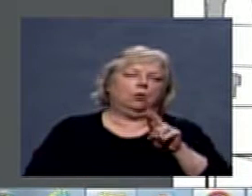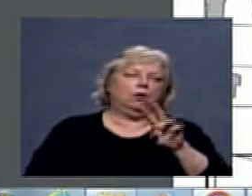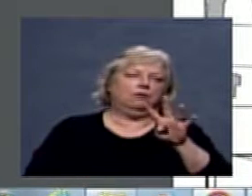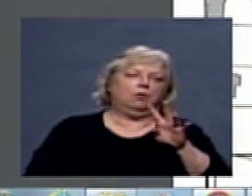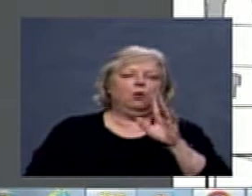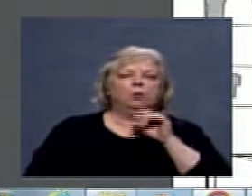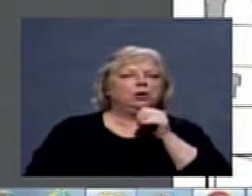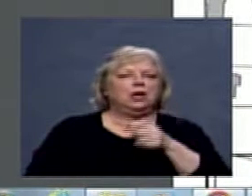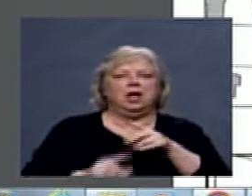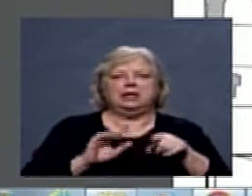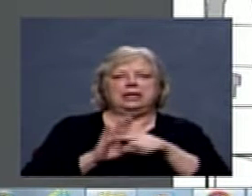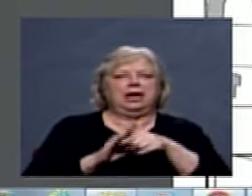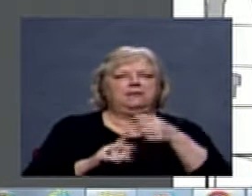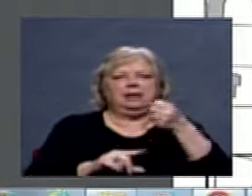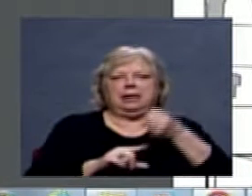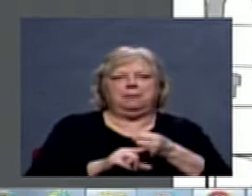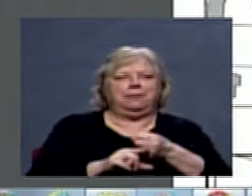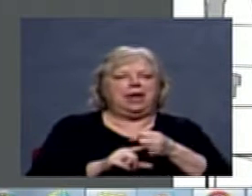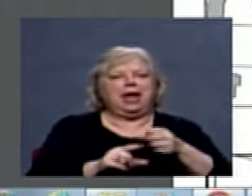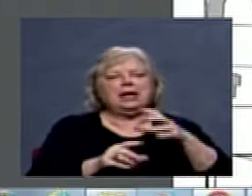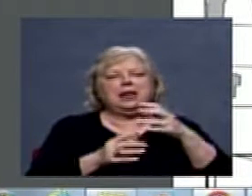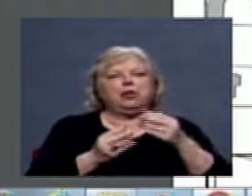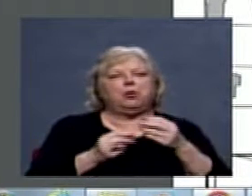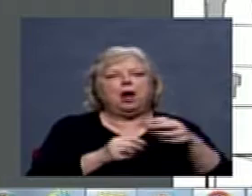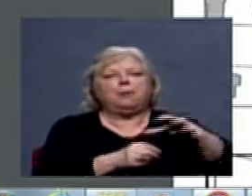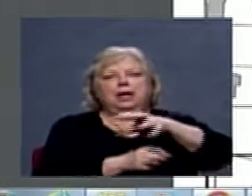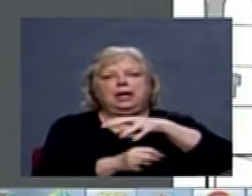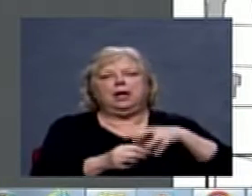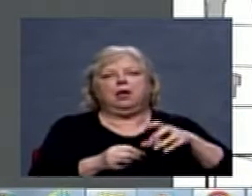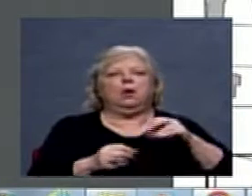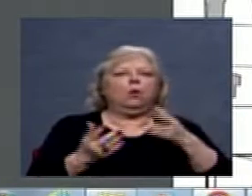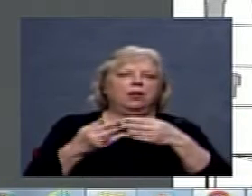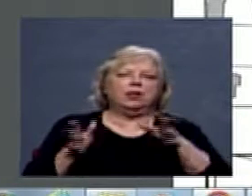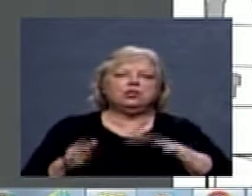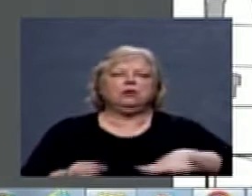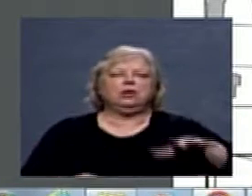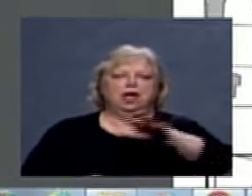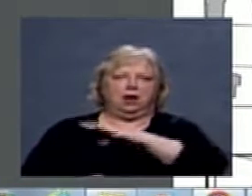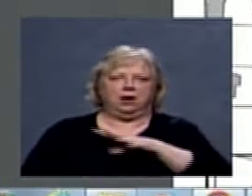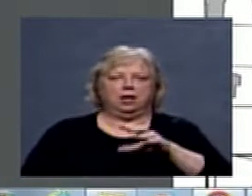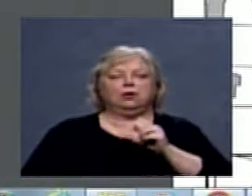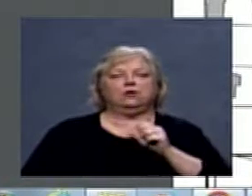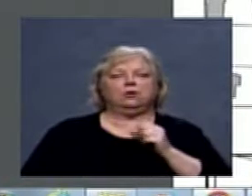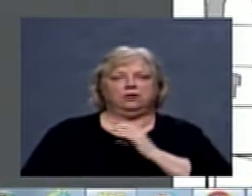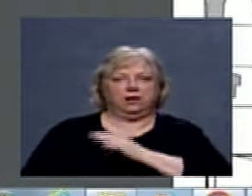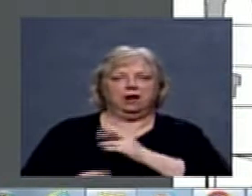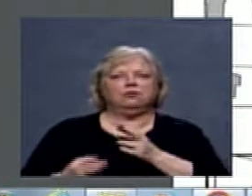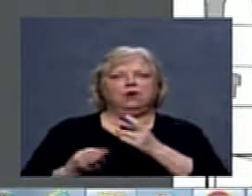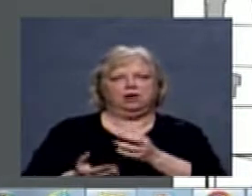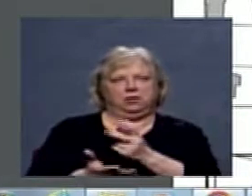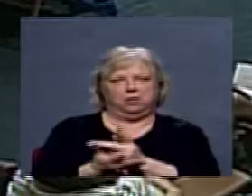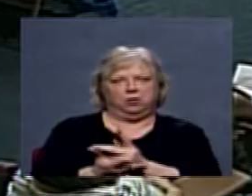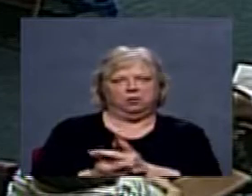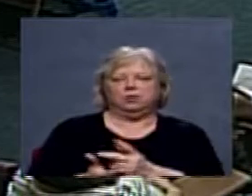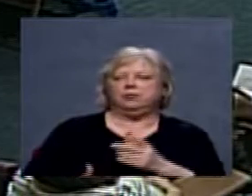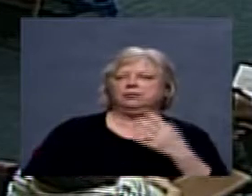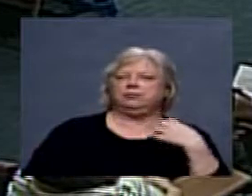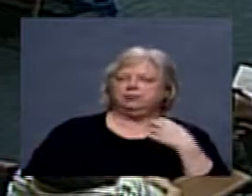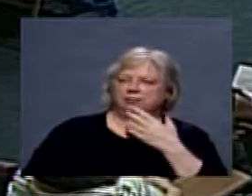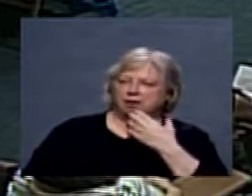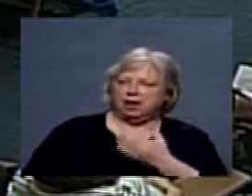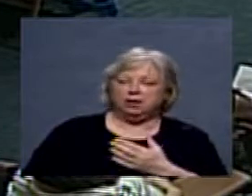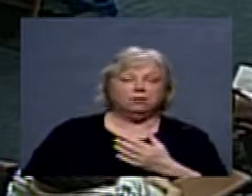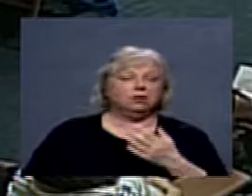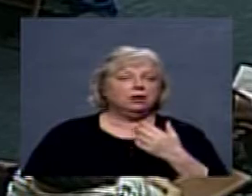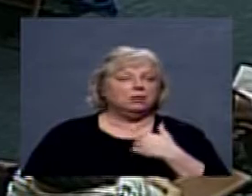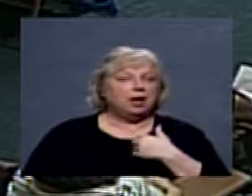on the adjacent properties or the general area. Staff recommends approval of the requested R4 rezoning. Thank you, Mr. Moore.